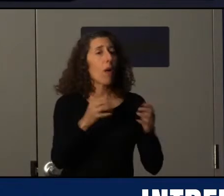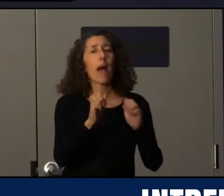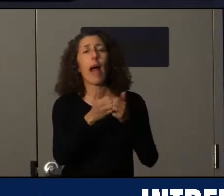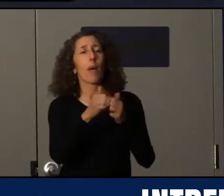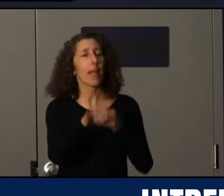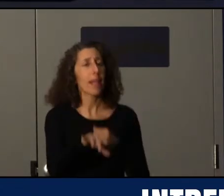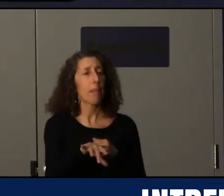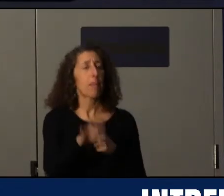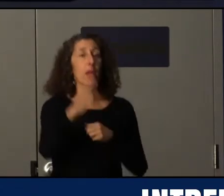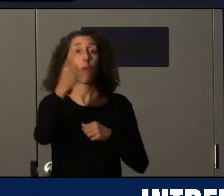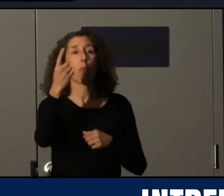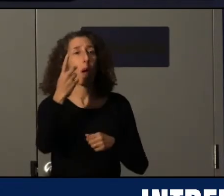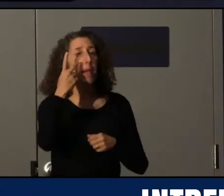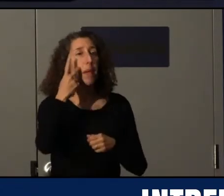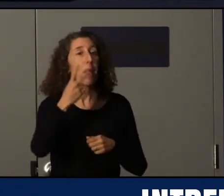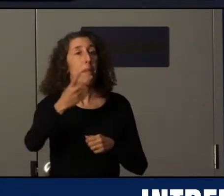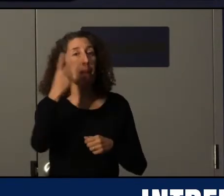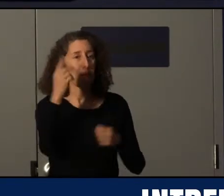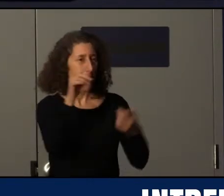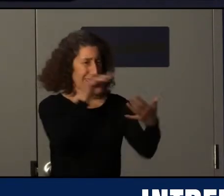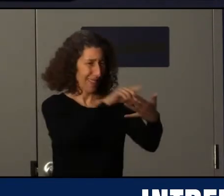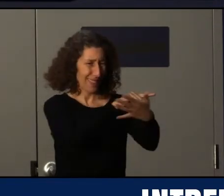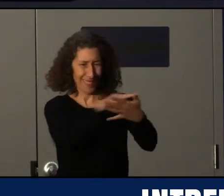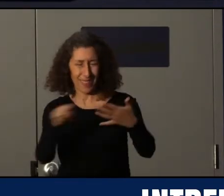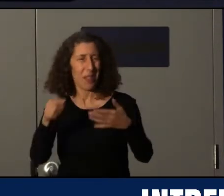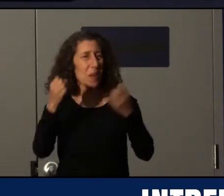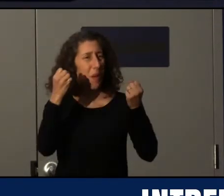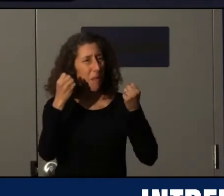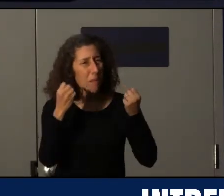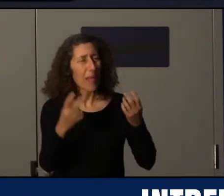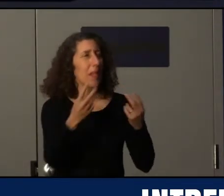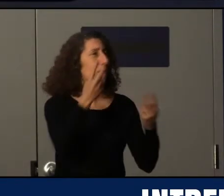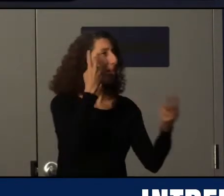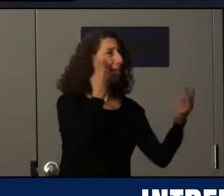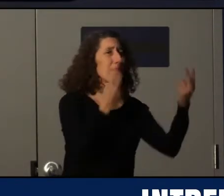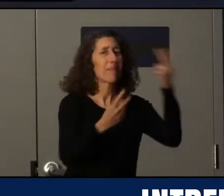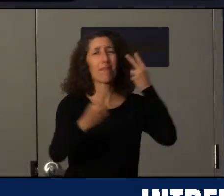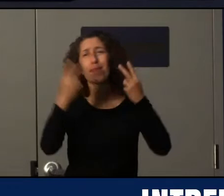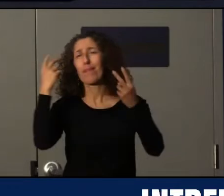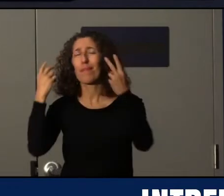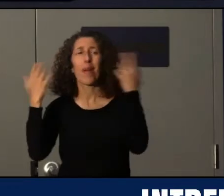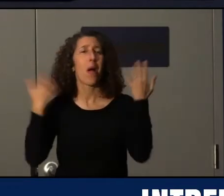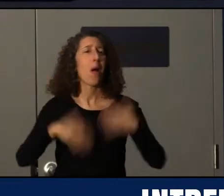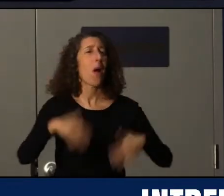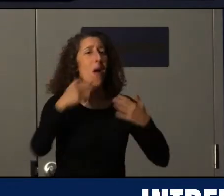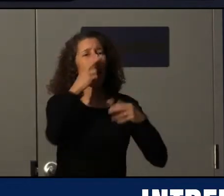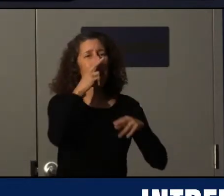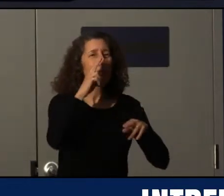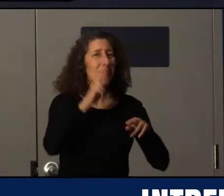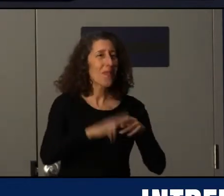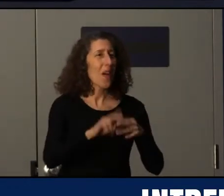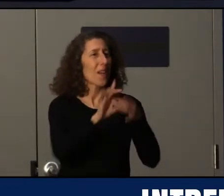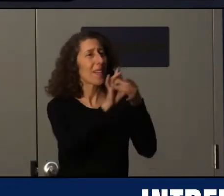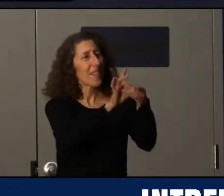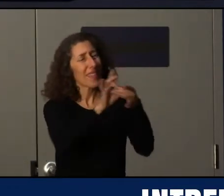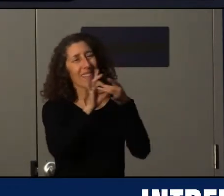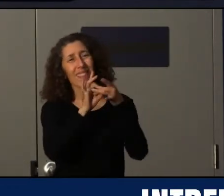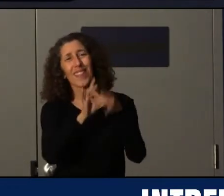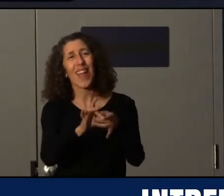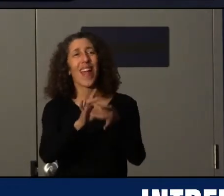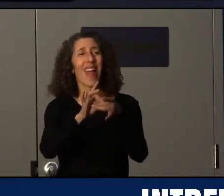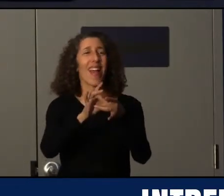crew is, I think everything we do comes down to the people you spend your time there with. Getting to float with people like that, fly in front